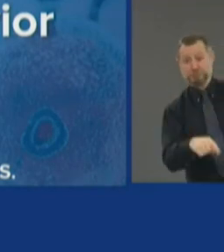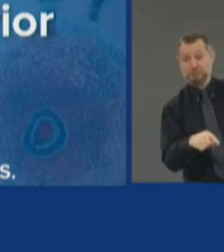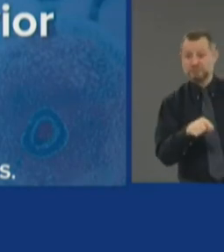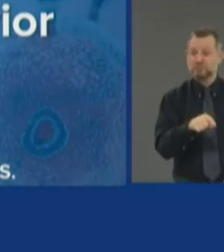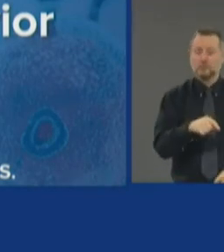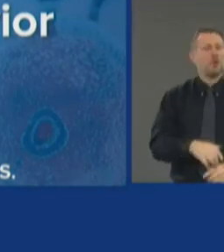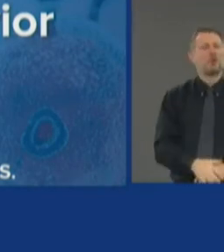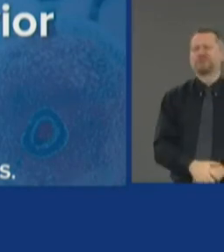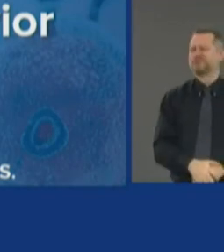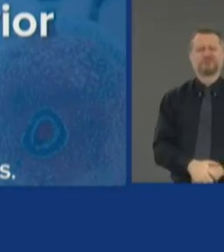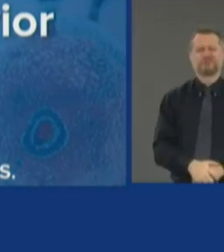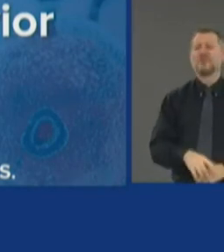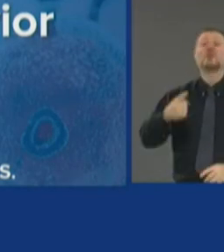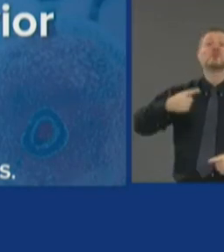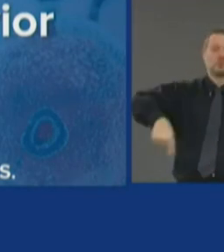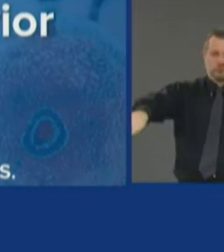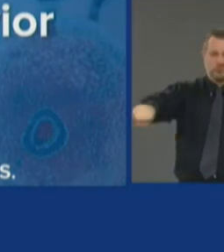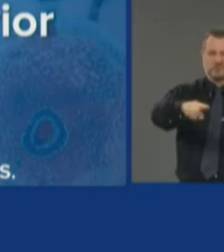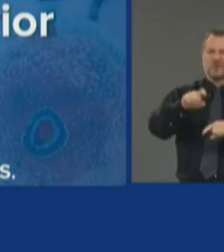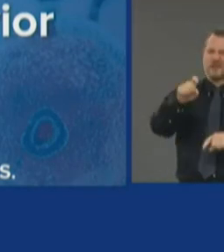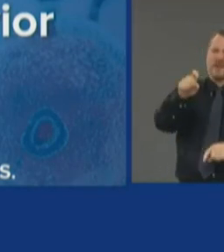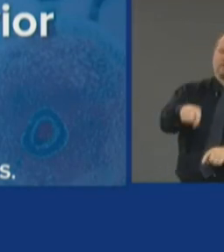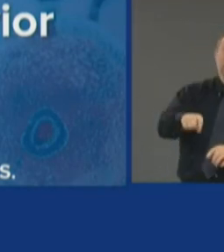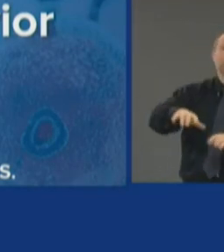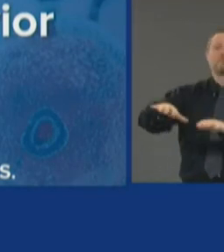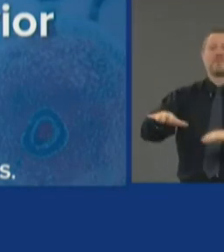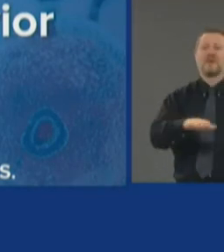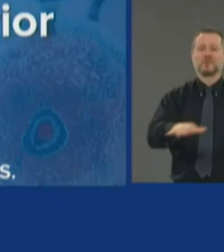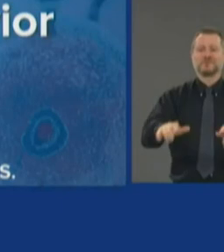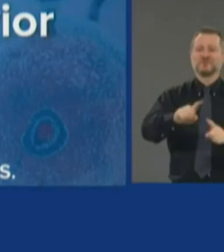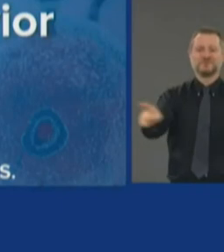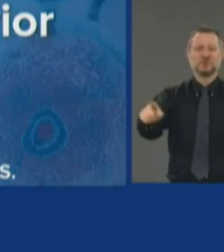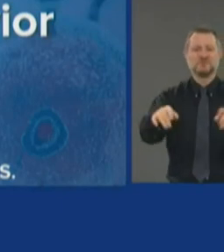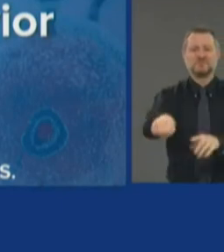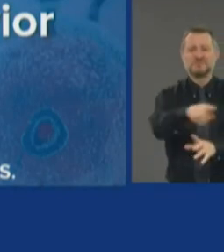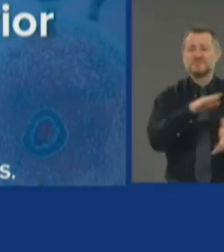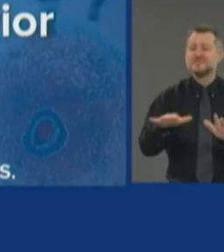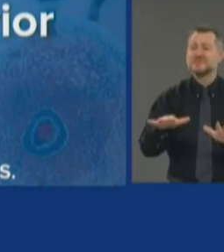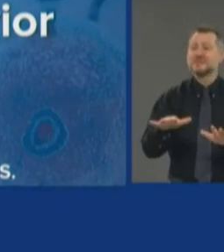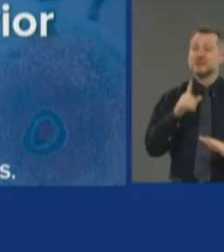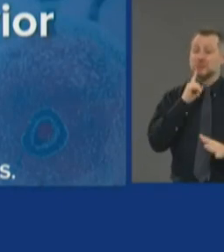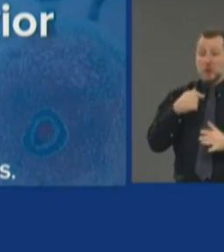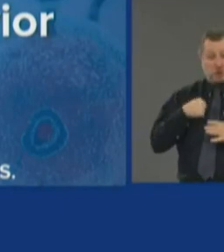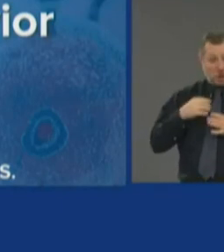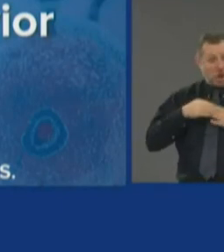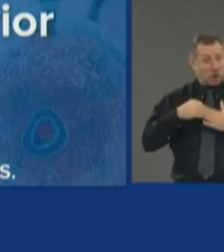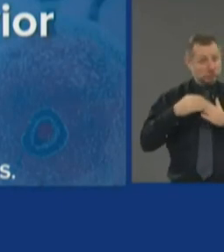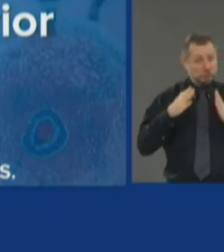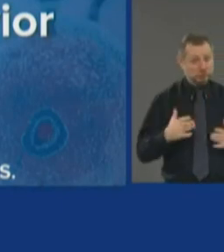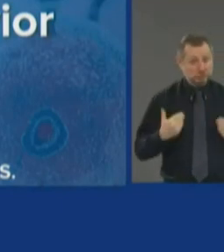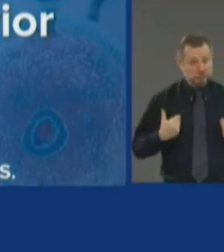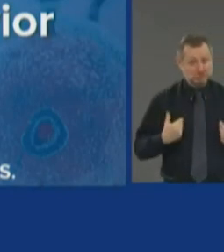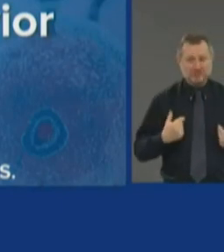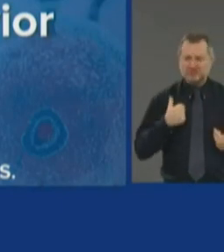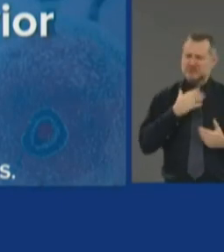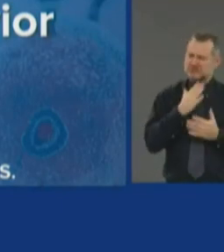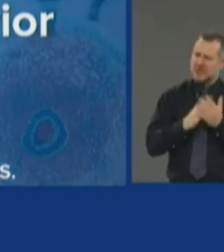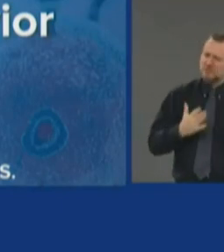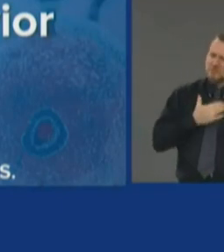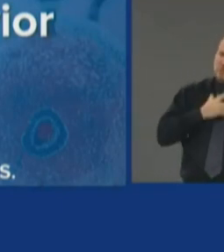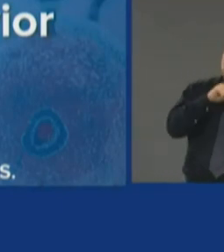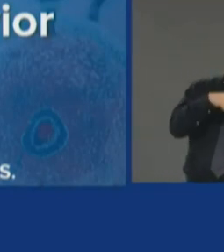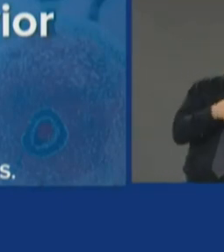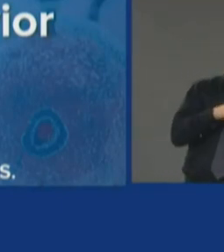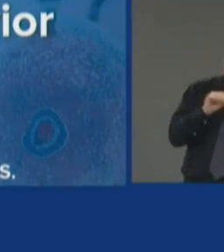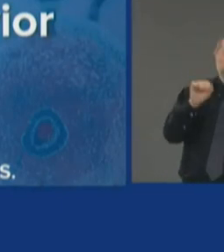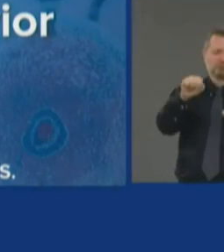had to do it. Government could provide leadership. And we had an operational component, but it was about people